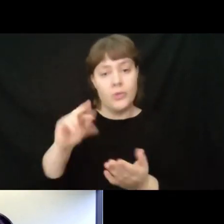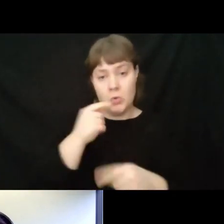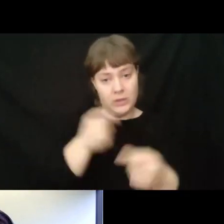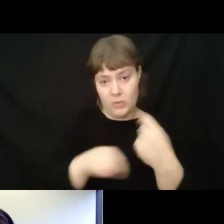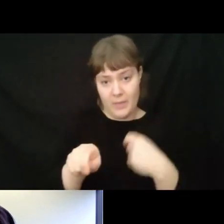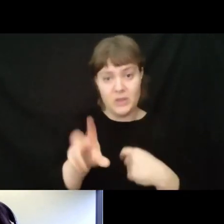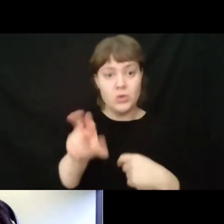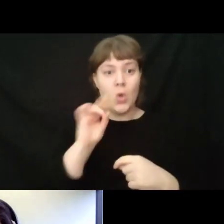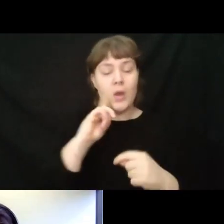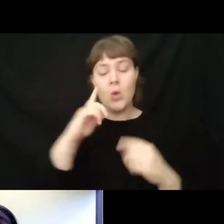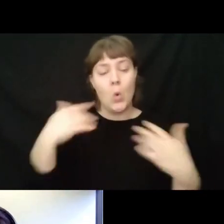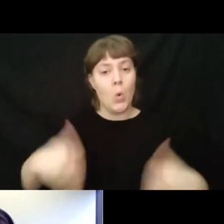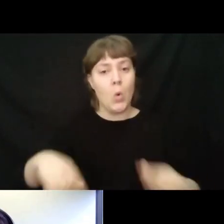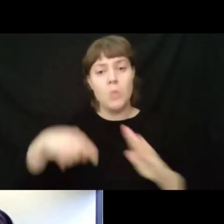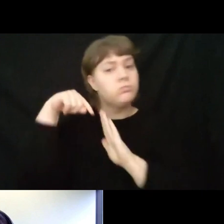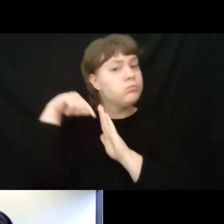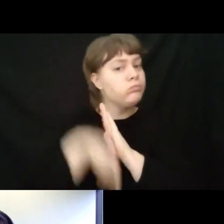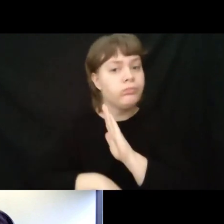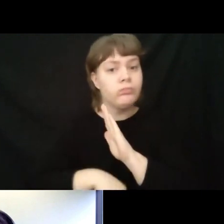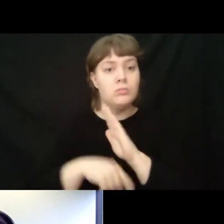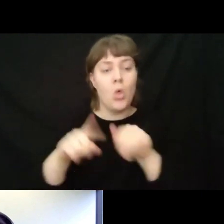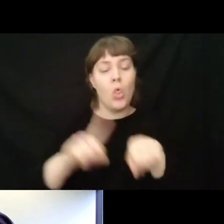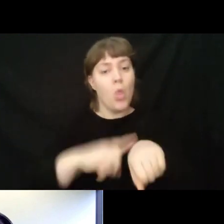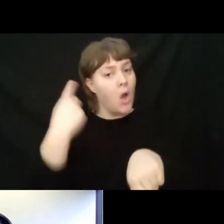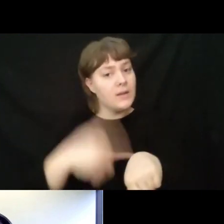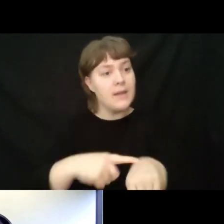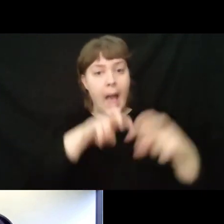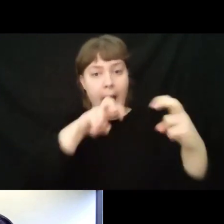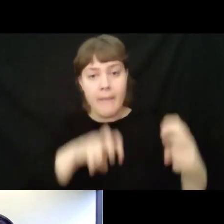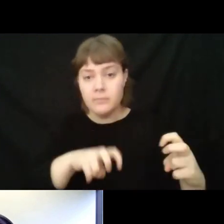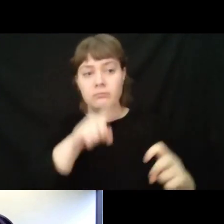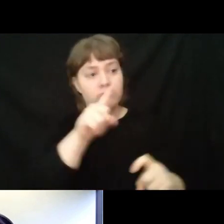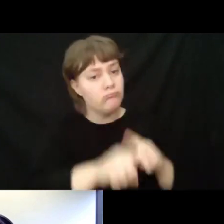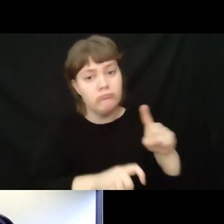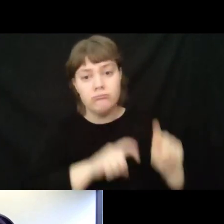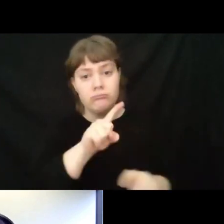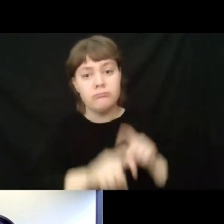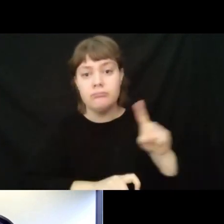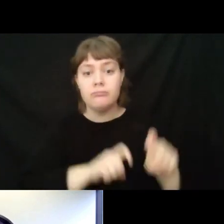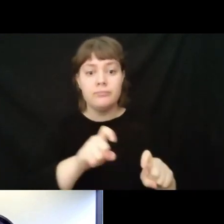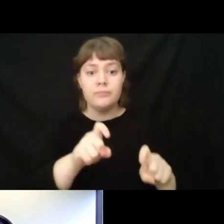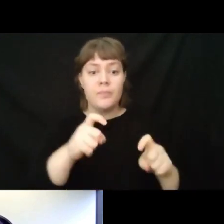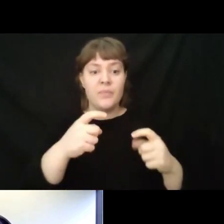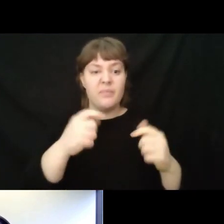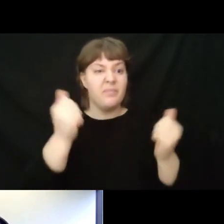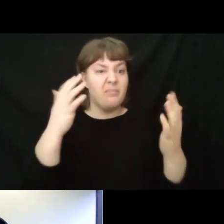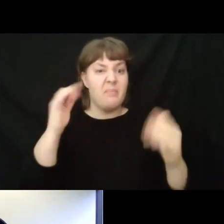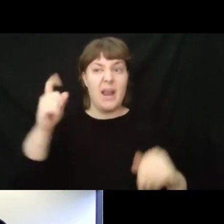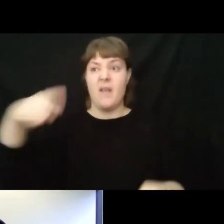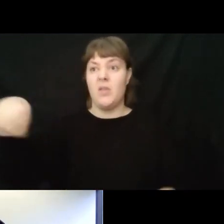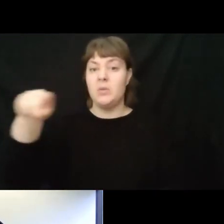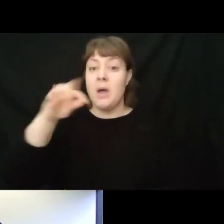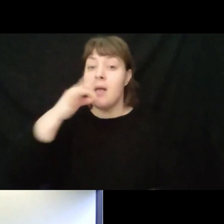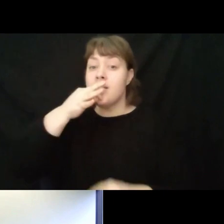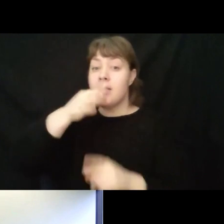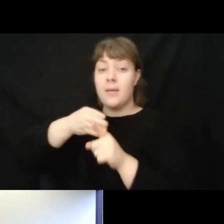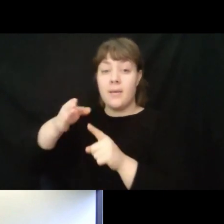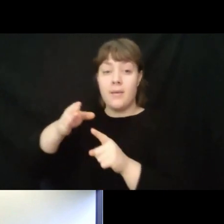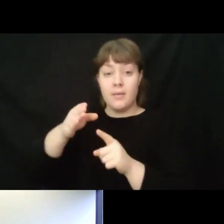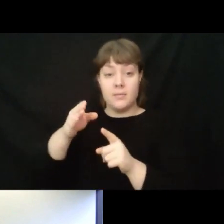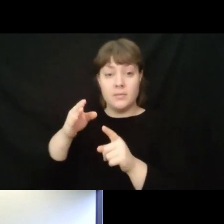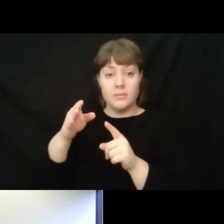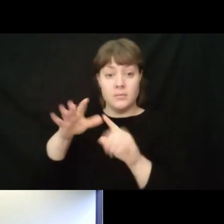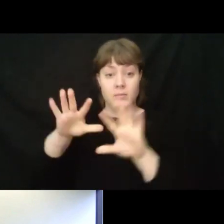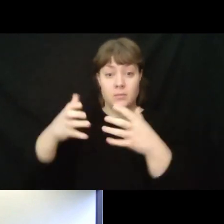comprehensive, complex. They take a long time. It's all of the elite experts are in one clinic.